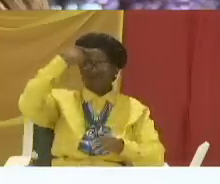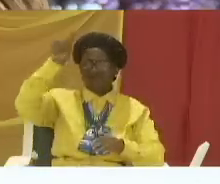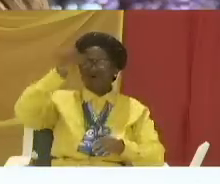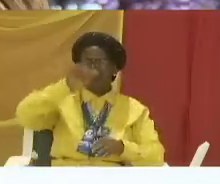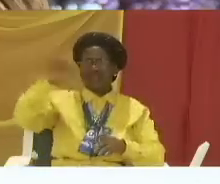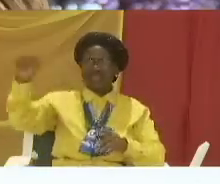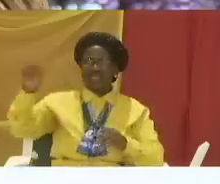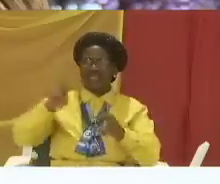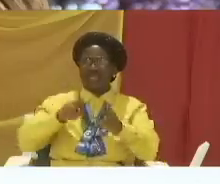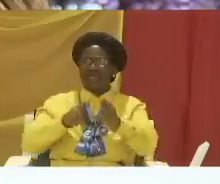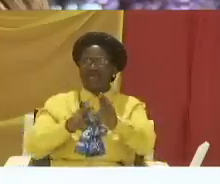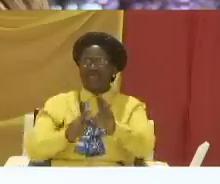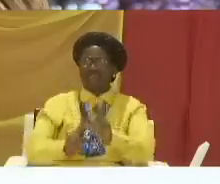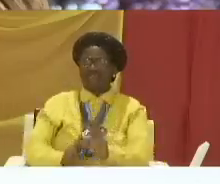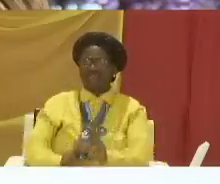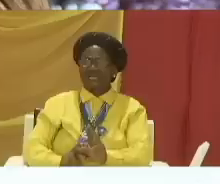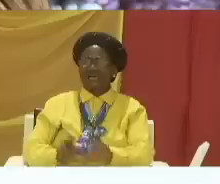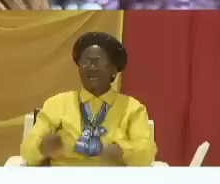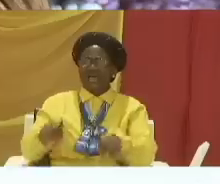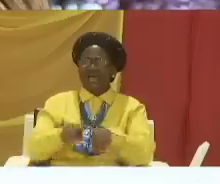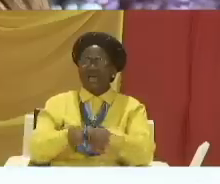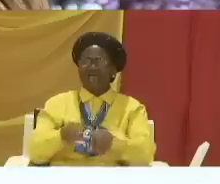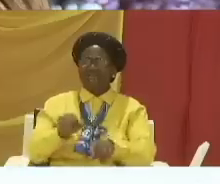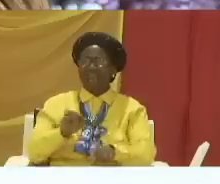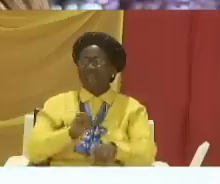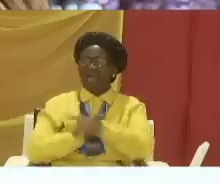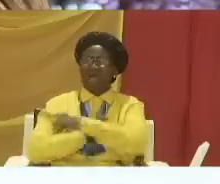As I was about to sit down,